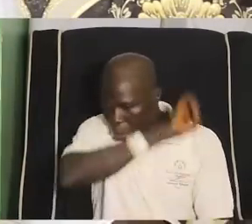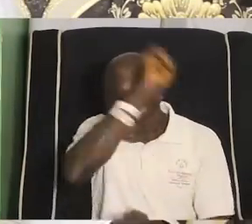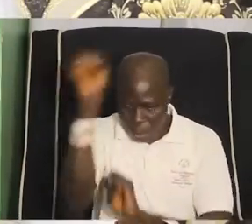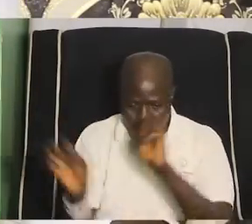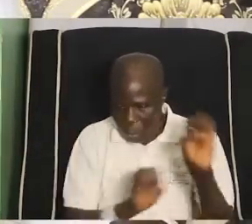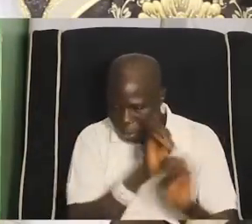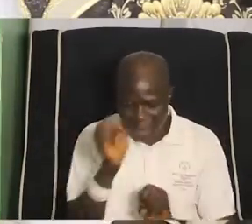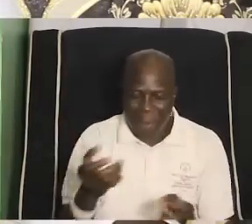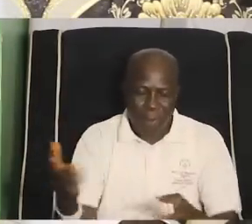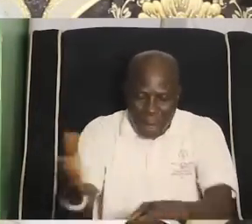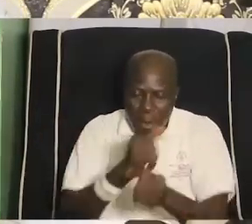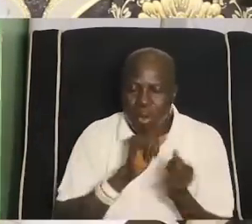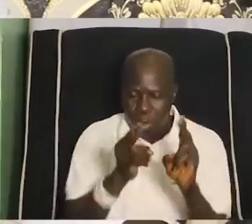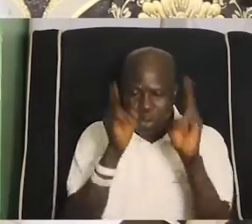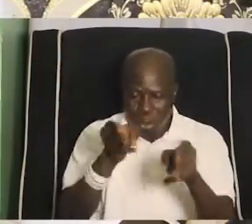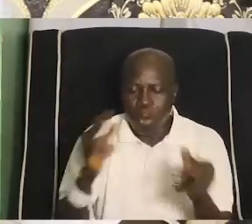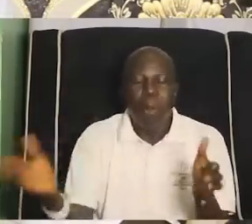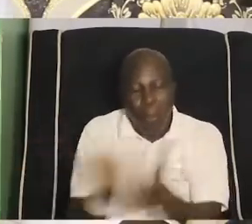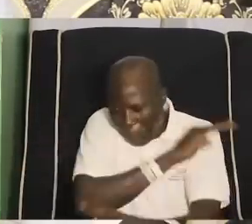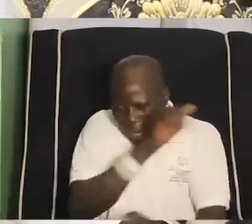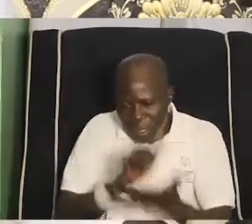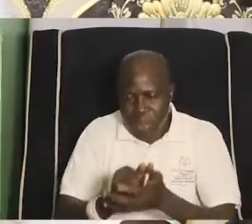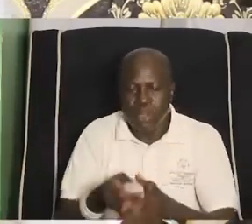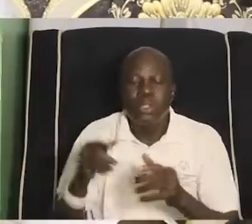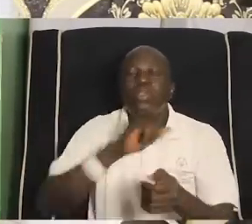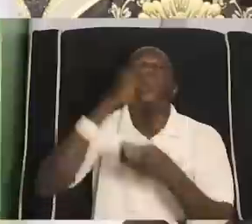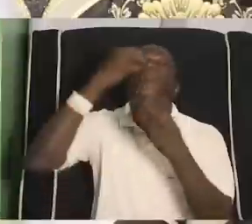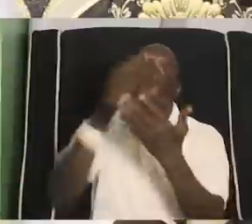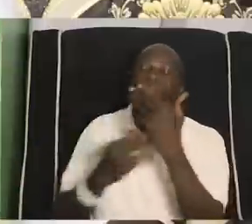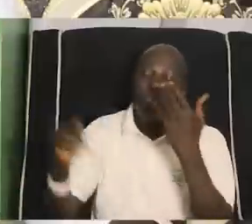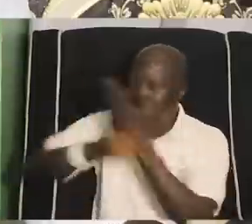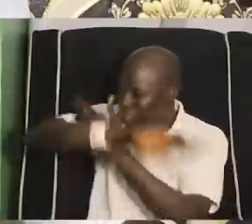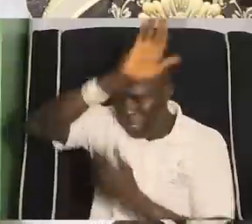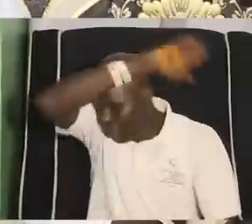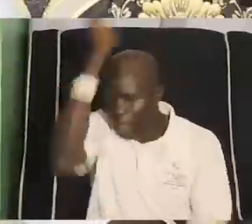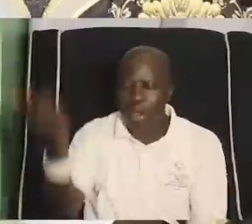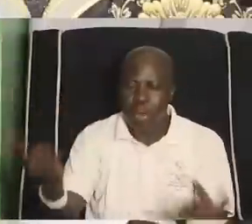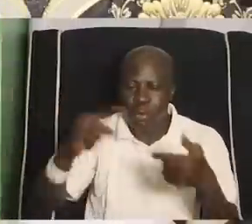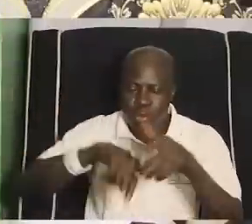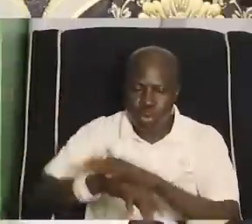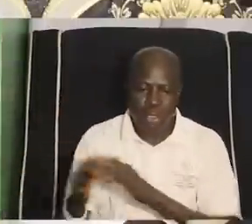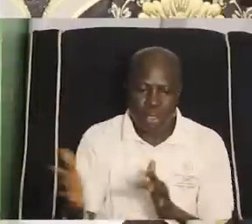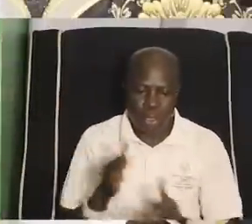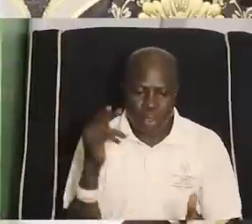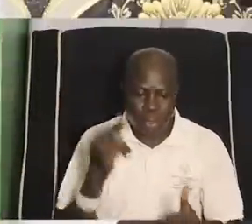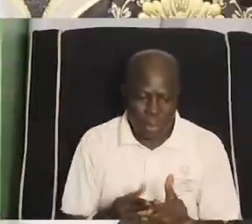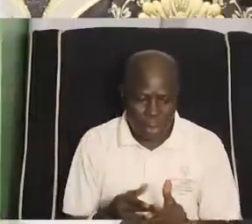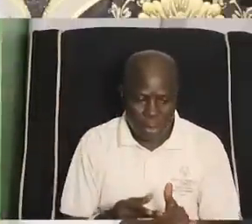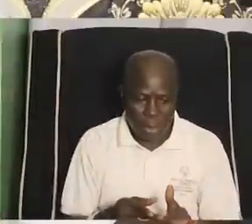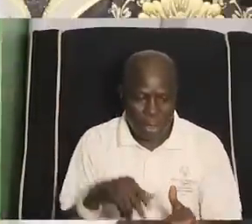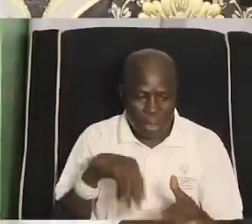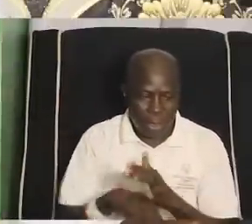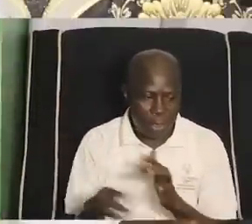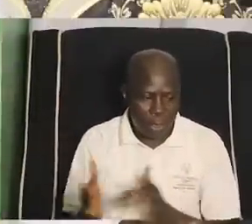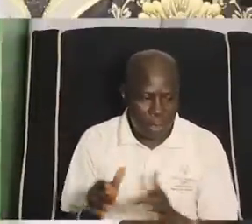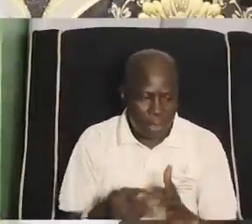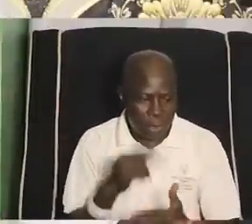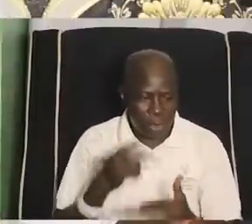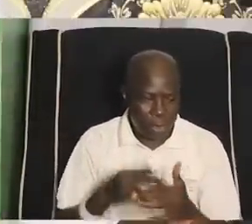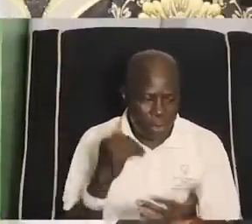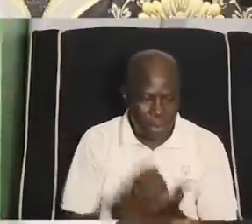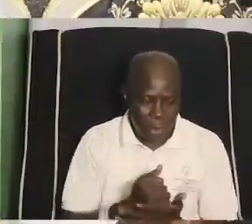of Jesus. What will make you to run beyond your goodness? It will not come to you in Jesus'